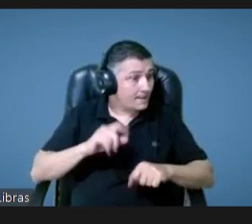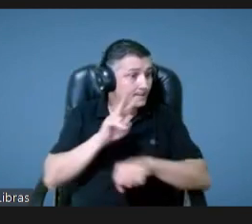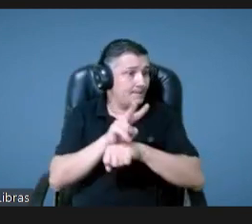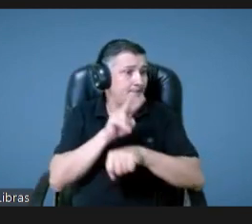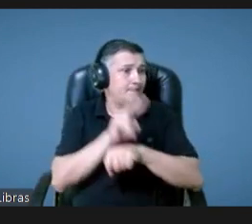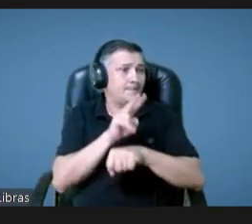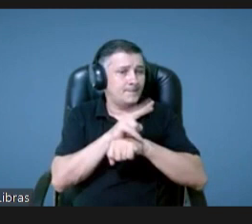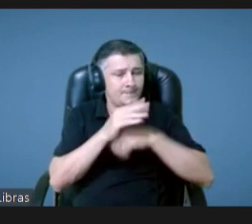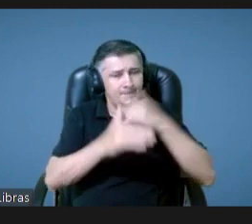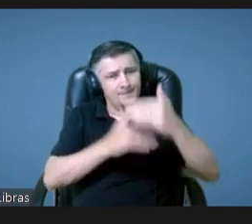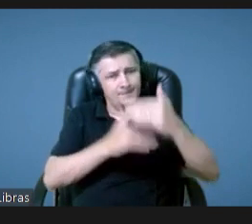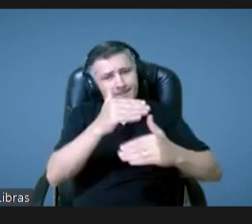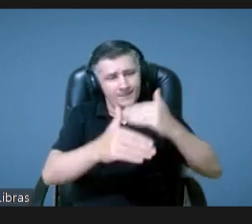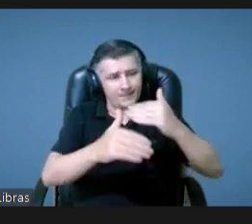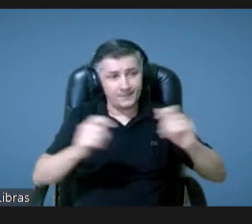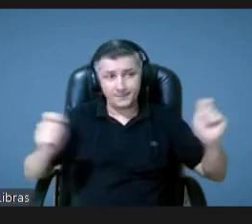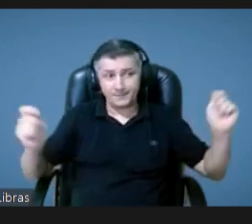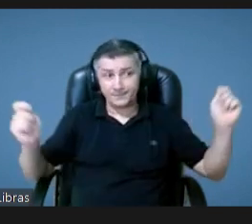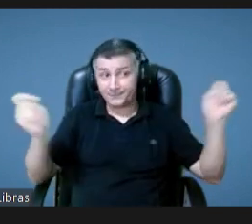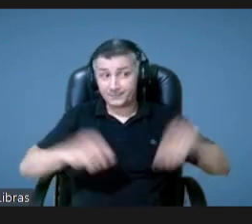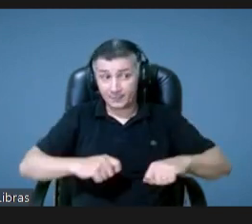we also have to look ahead